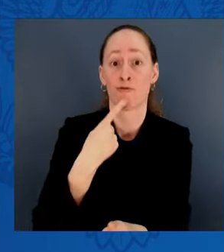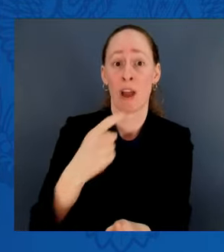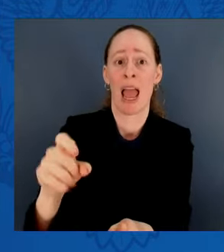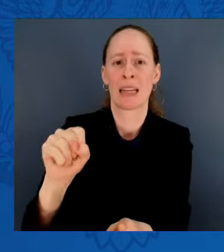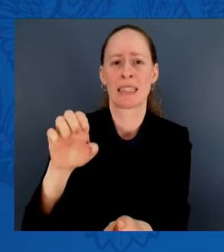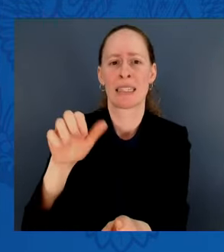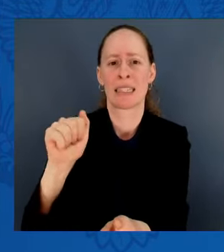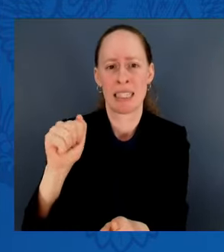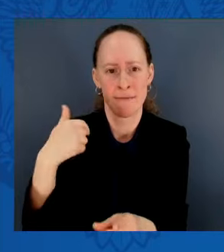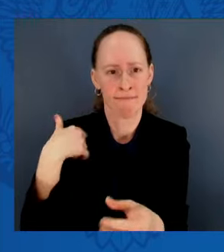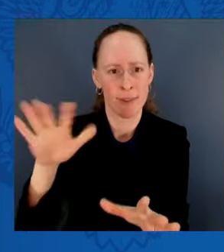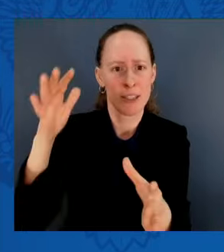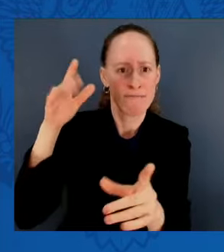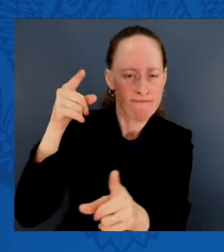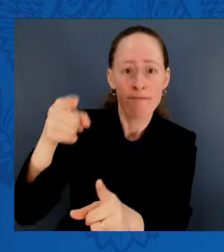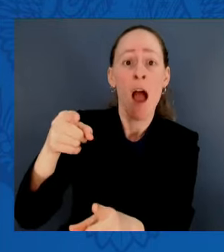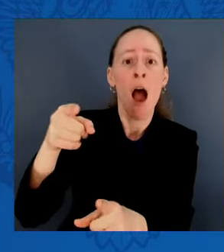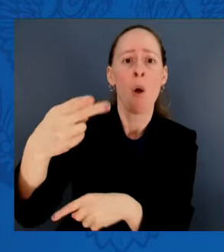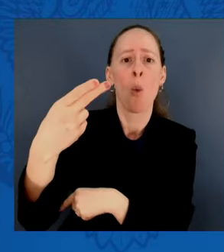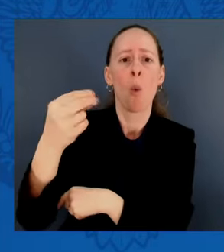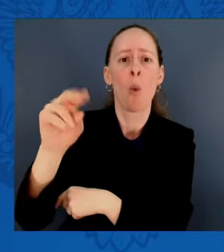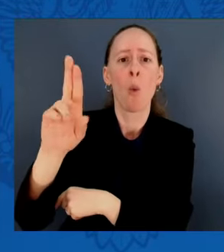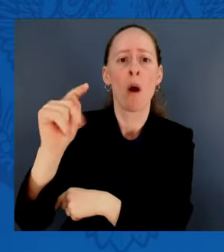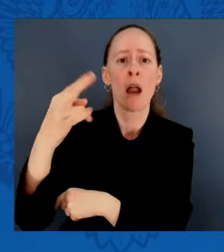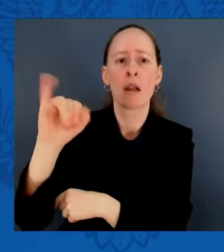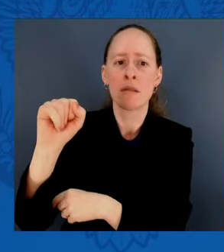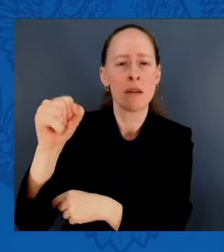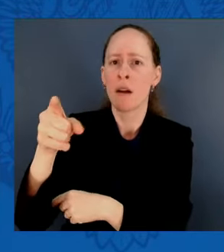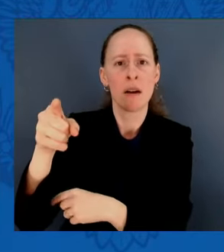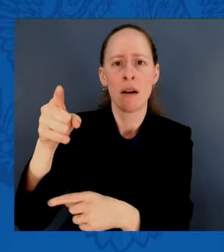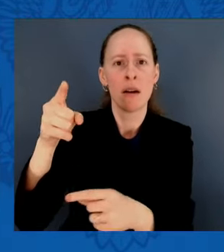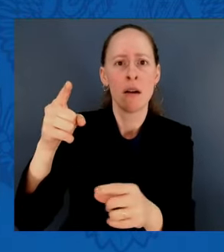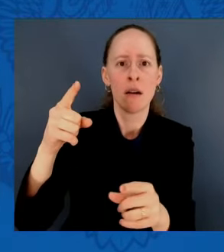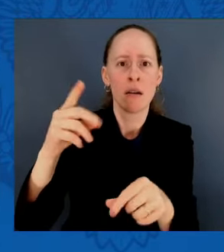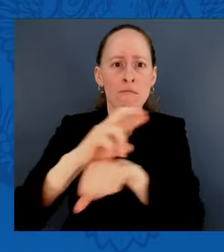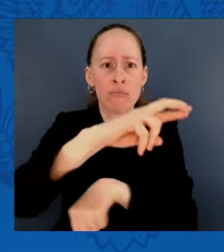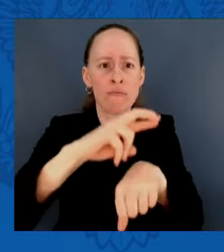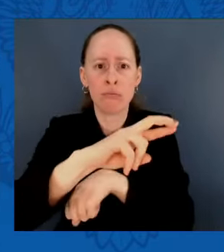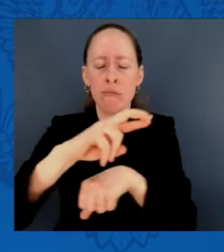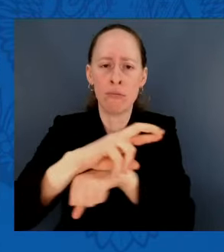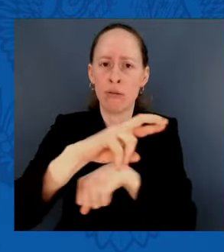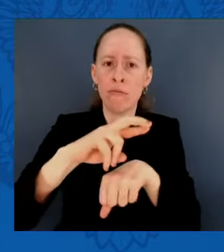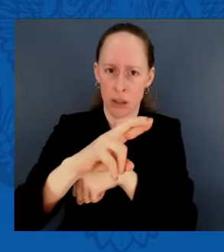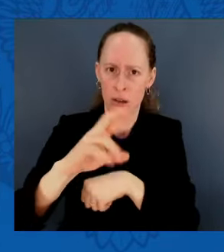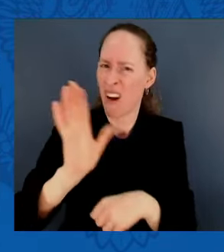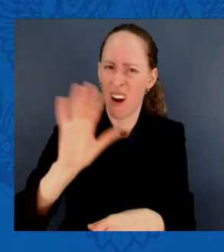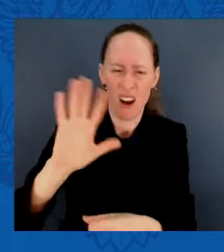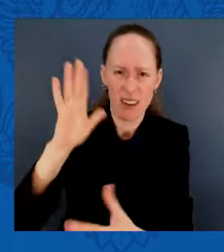Commander-in-Chief, I will not hesitate to direct further measures to protect our people and our military personnel.